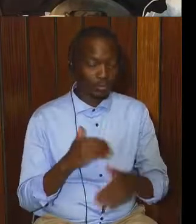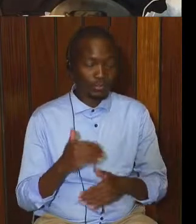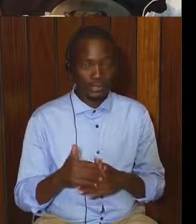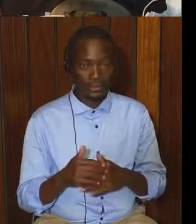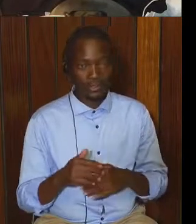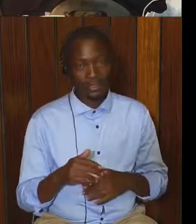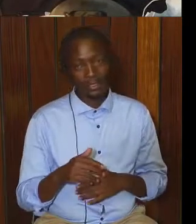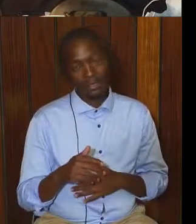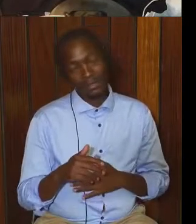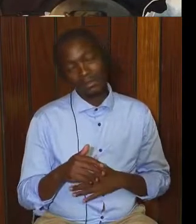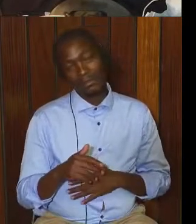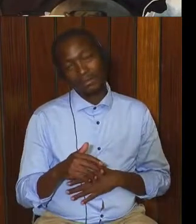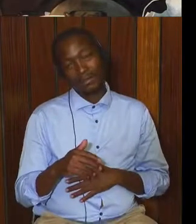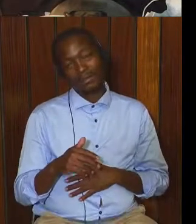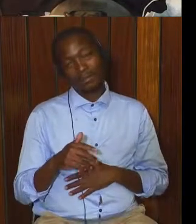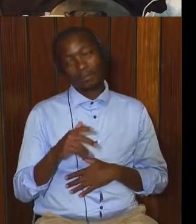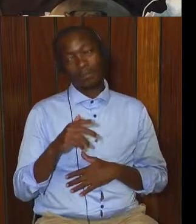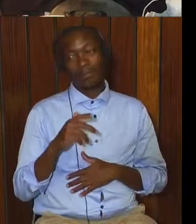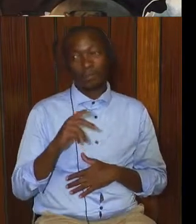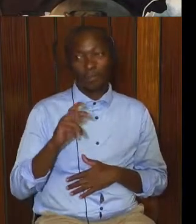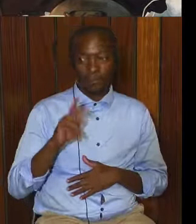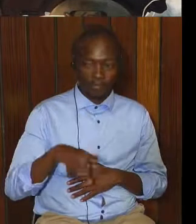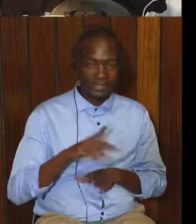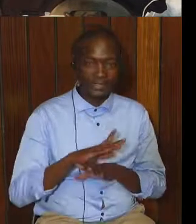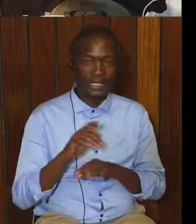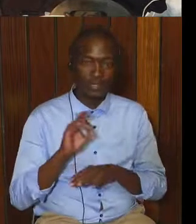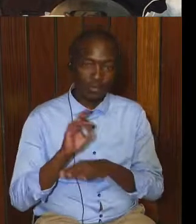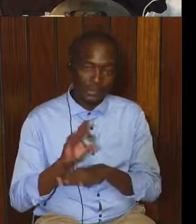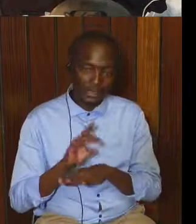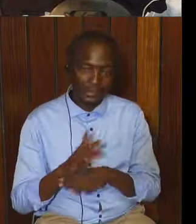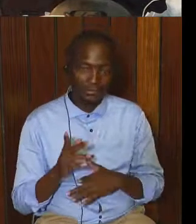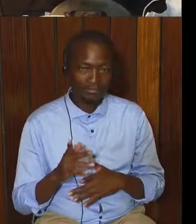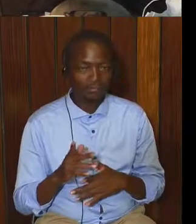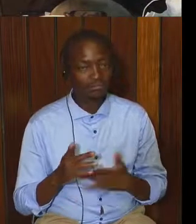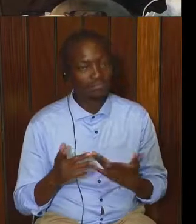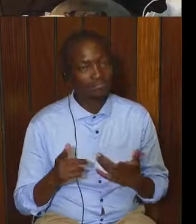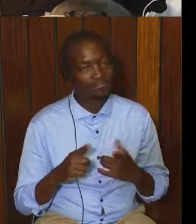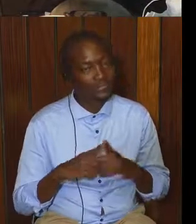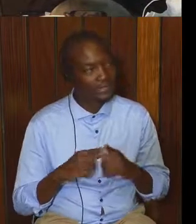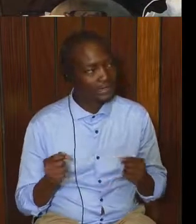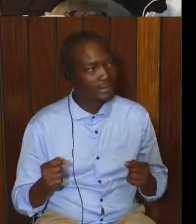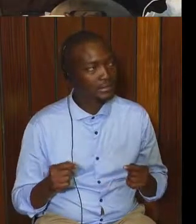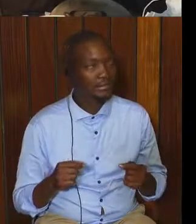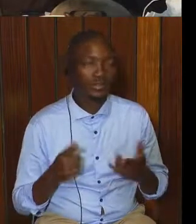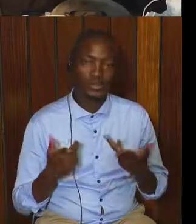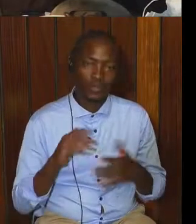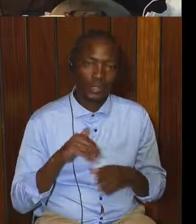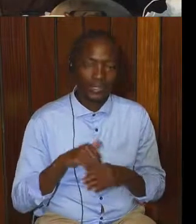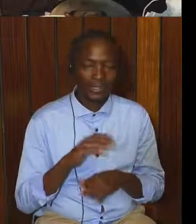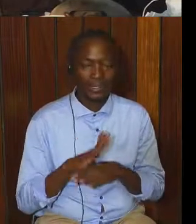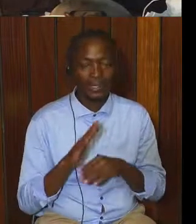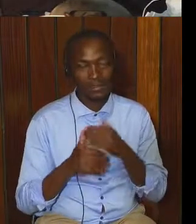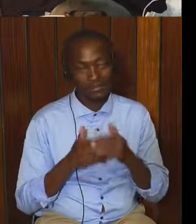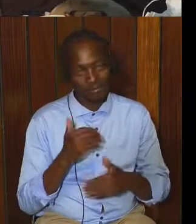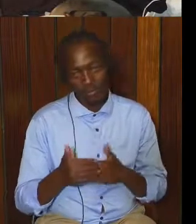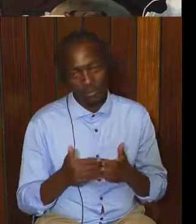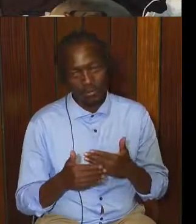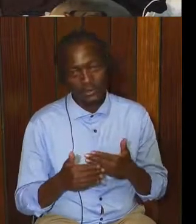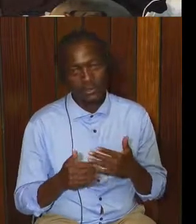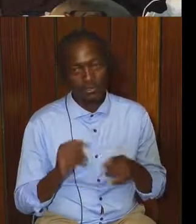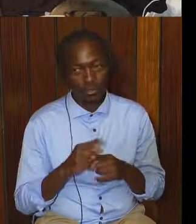the professional consultant, is done. So it's a matter of then we are in the process of getting